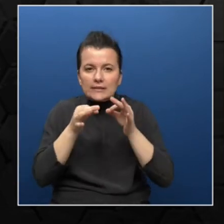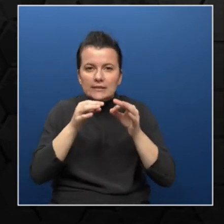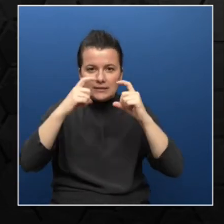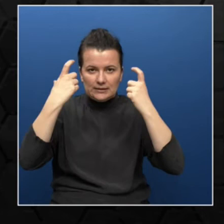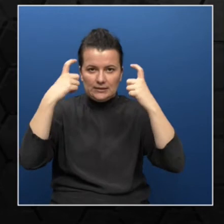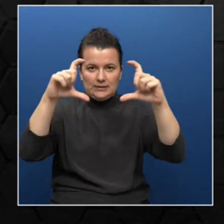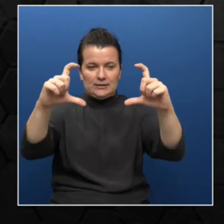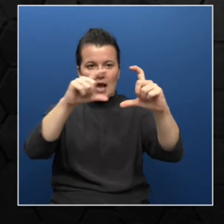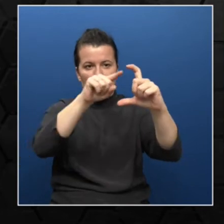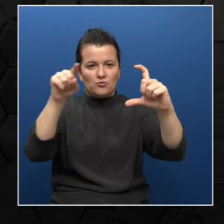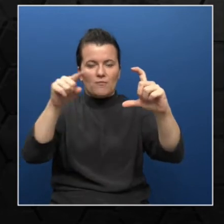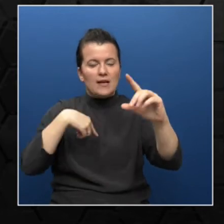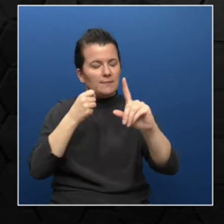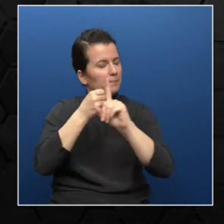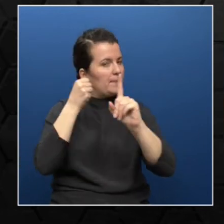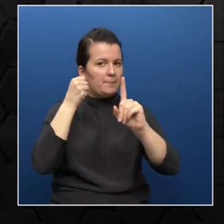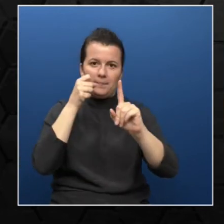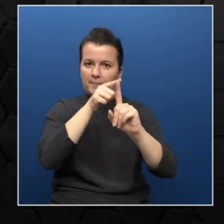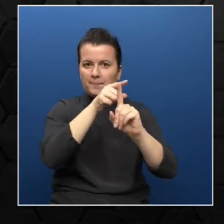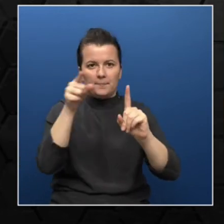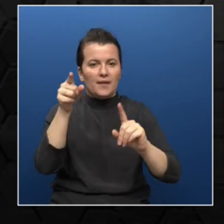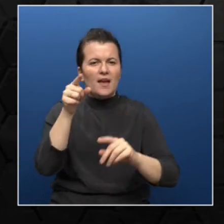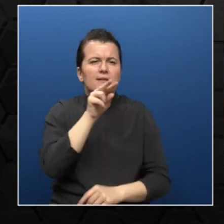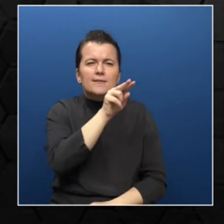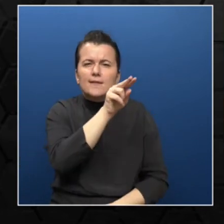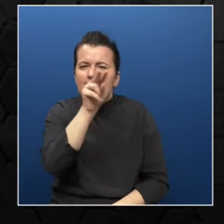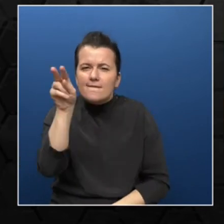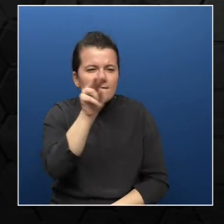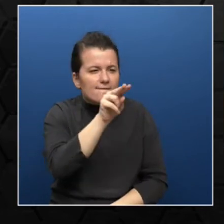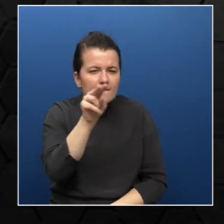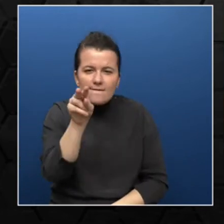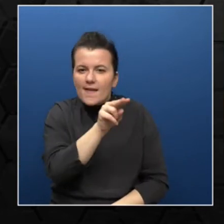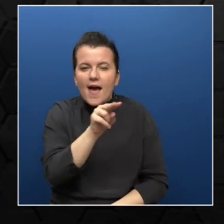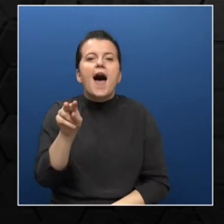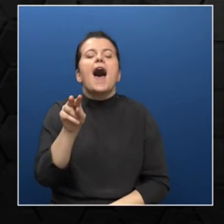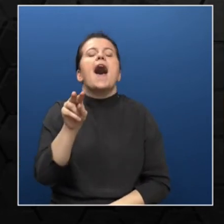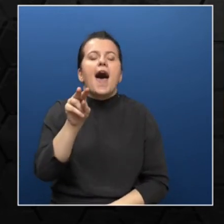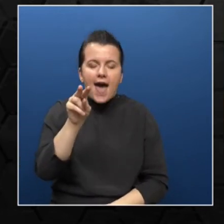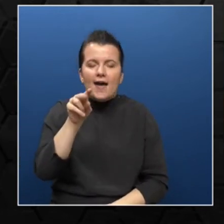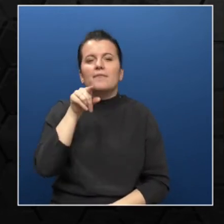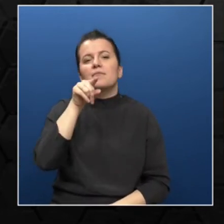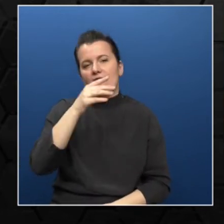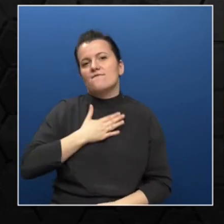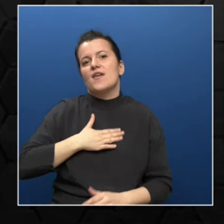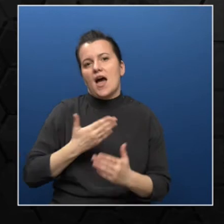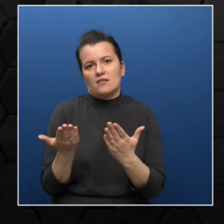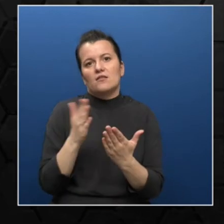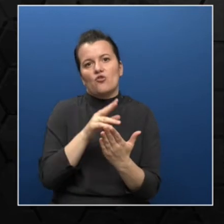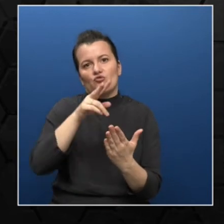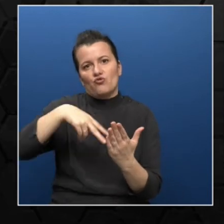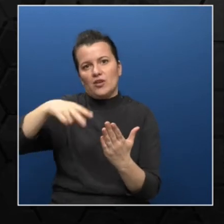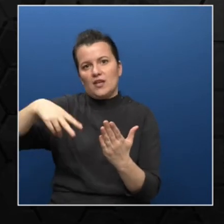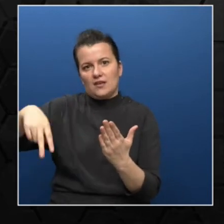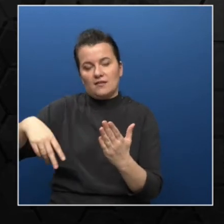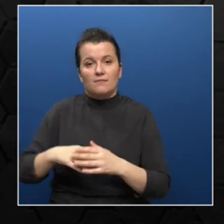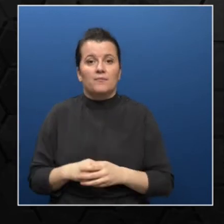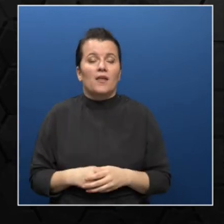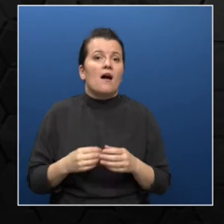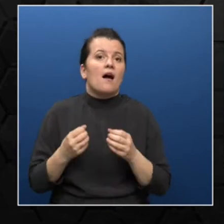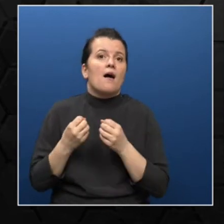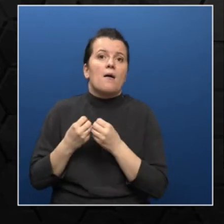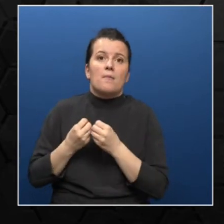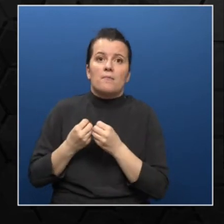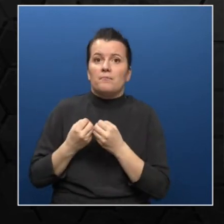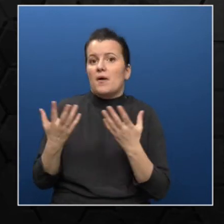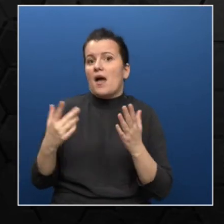So the best way is to look at the abstract and decide whether to go ahead with that paper or not, because definitely a lot of papers are required while you are focusing on a